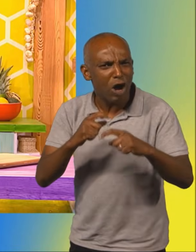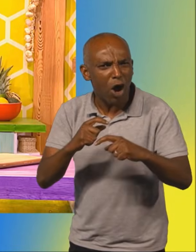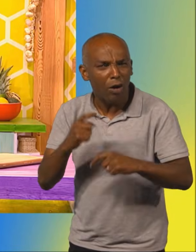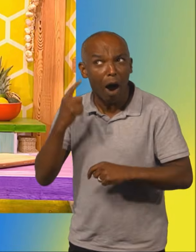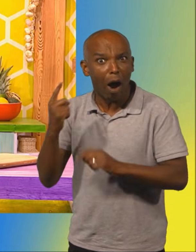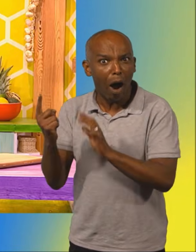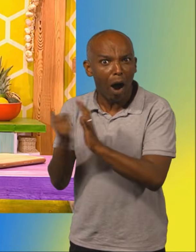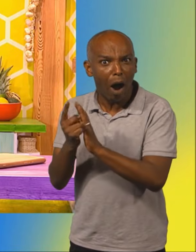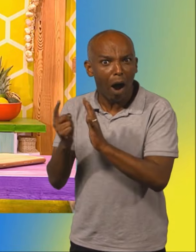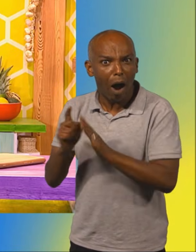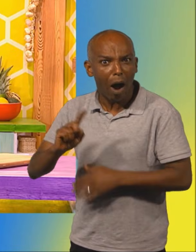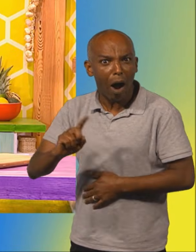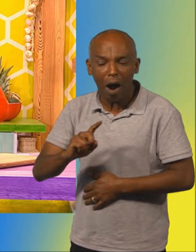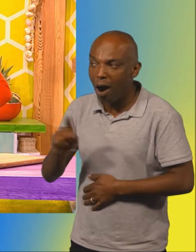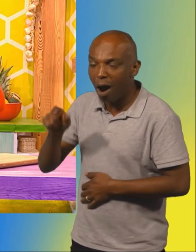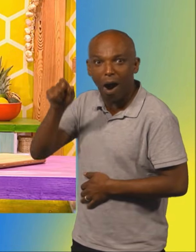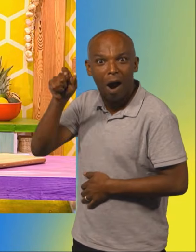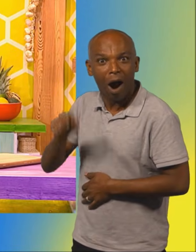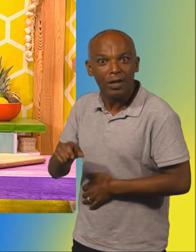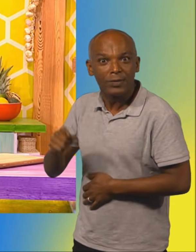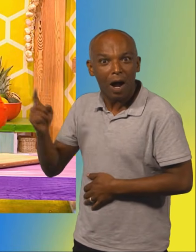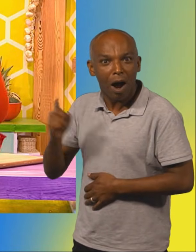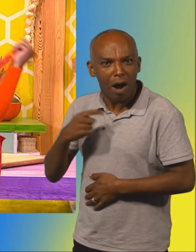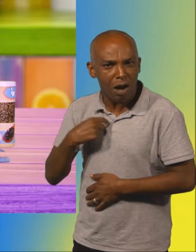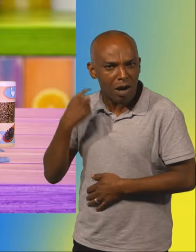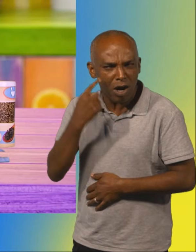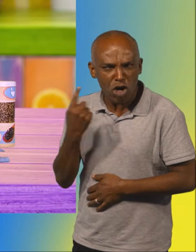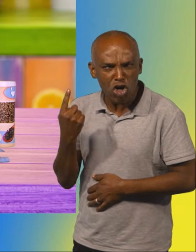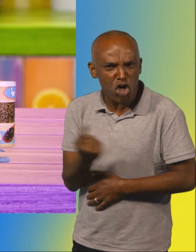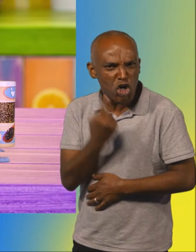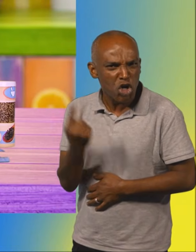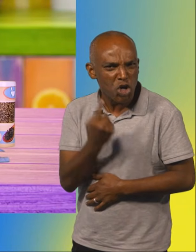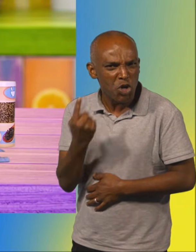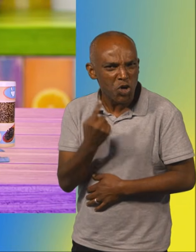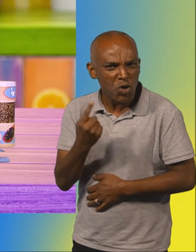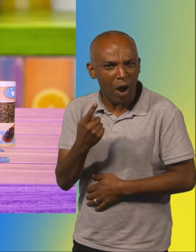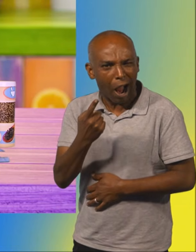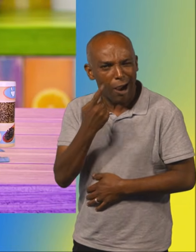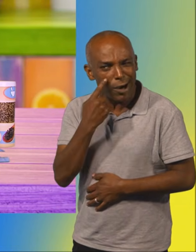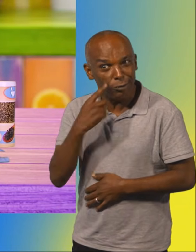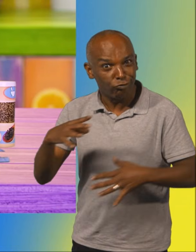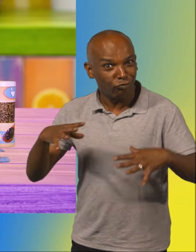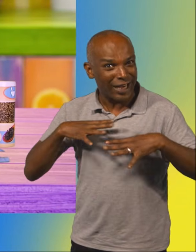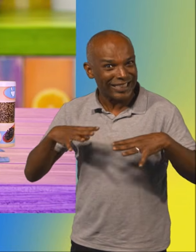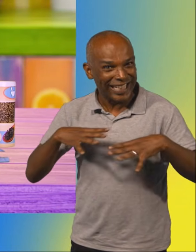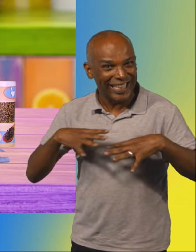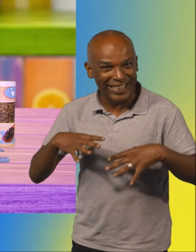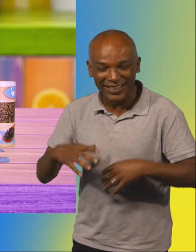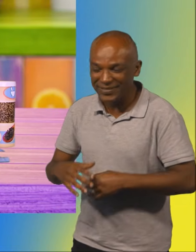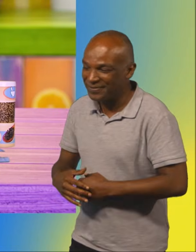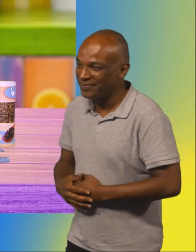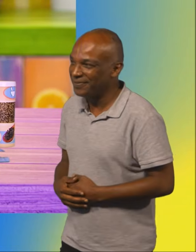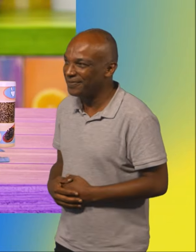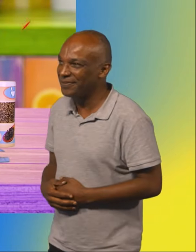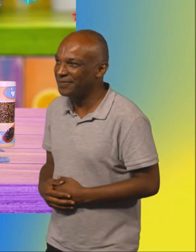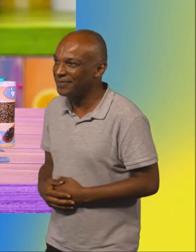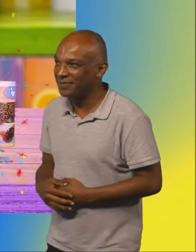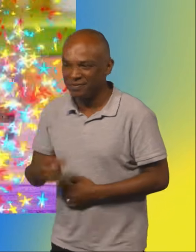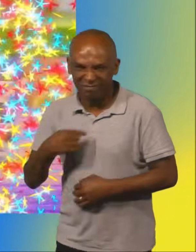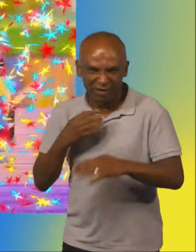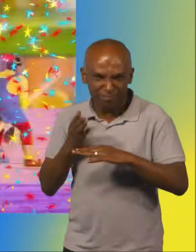That's a customer. I wonder who it could be. I'd better get ready. I'm off with a whiz to see who it is.